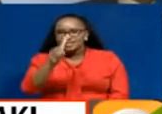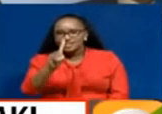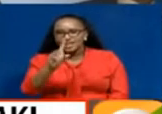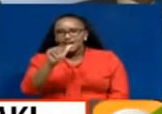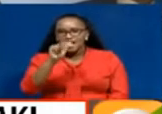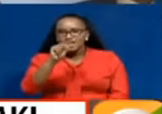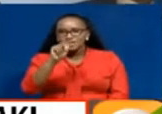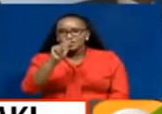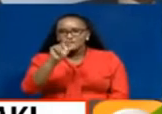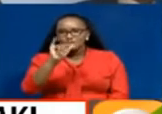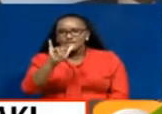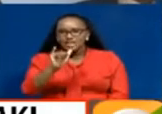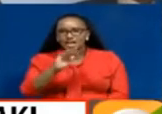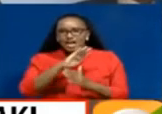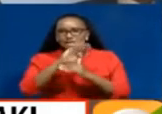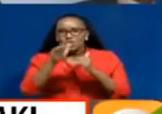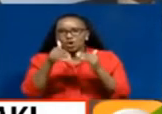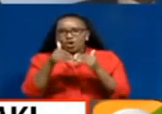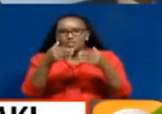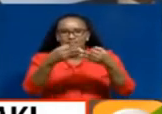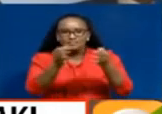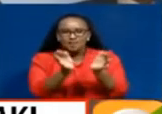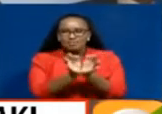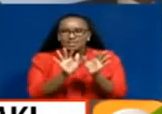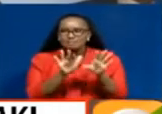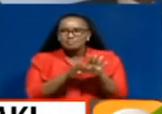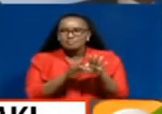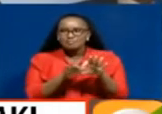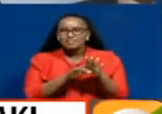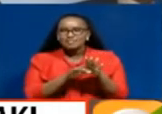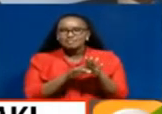Anthony, and all the family members,